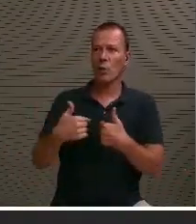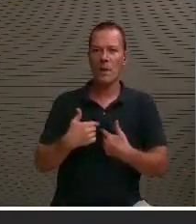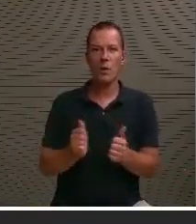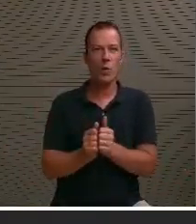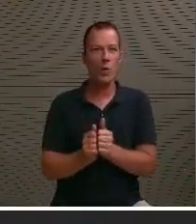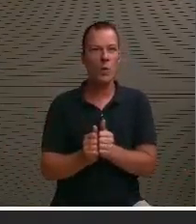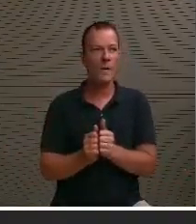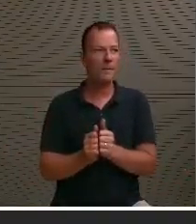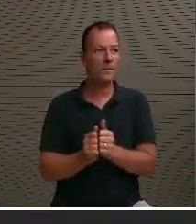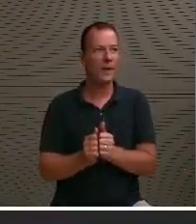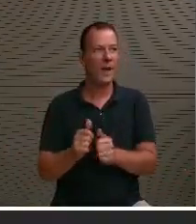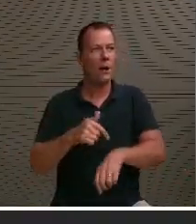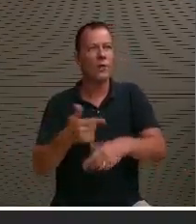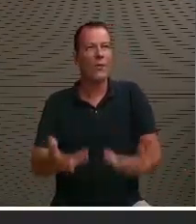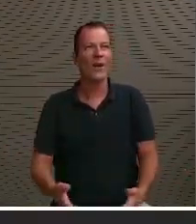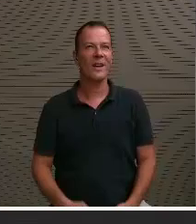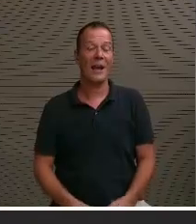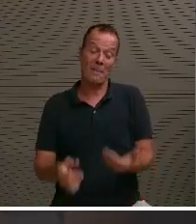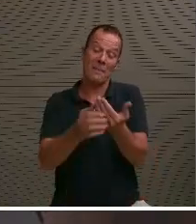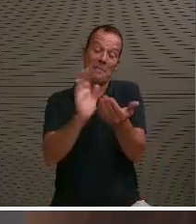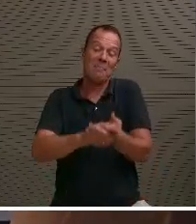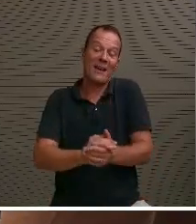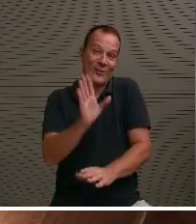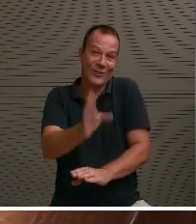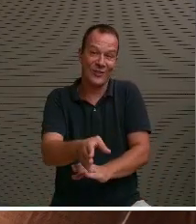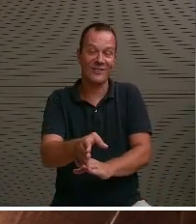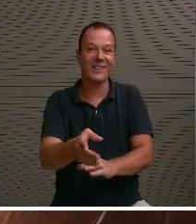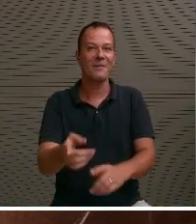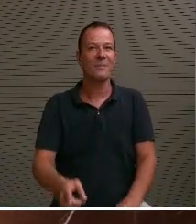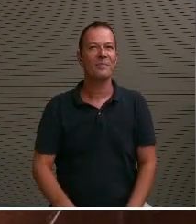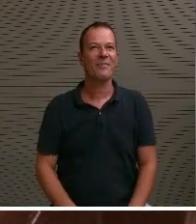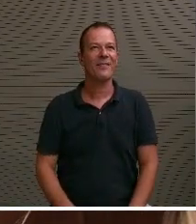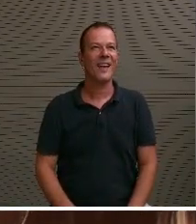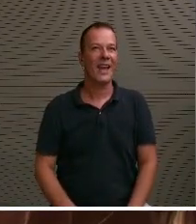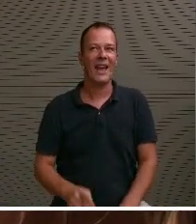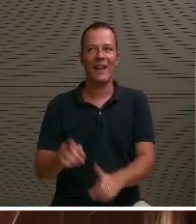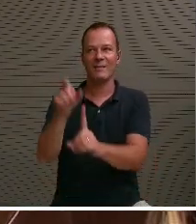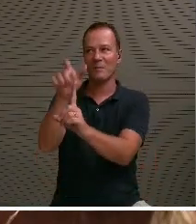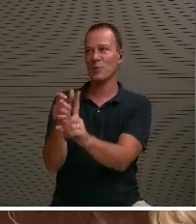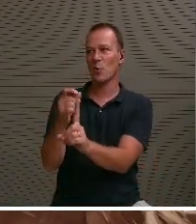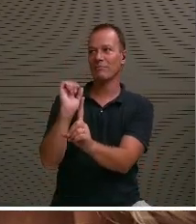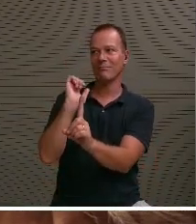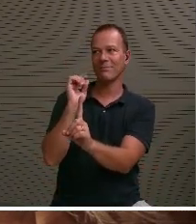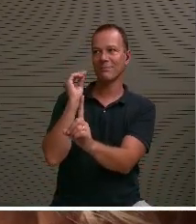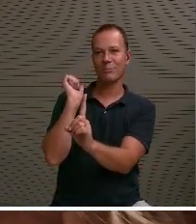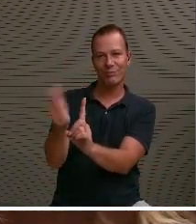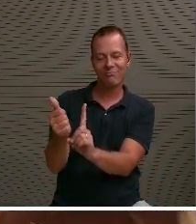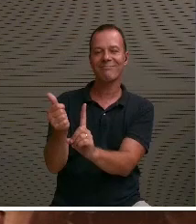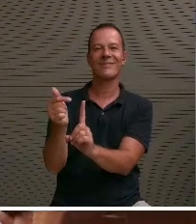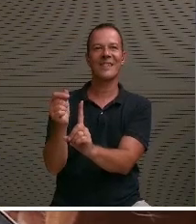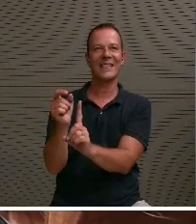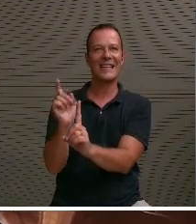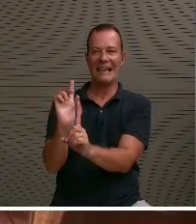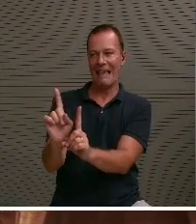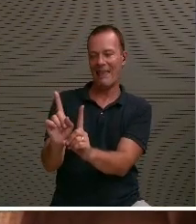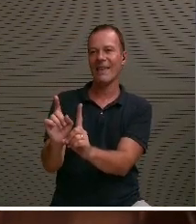my husband, and he's my better half that helps me do everything I dream and I put into